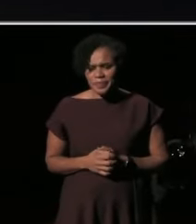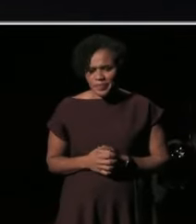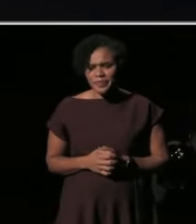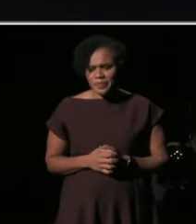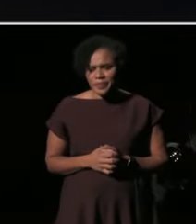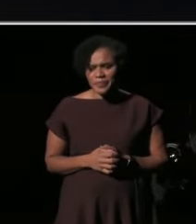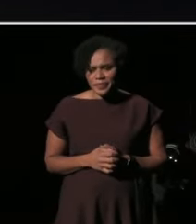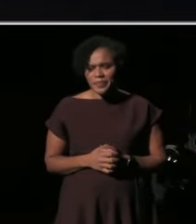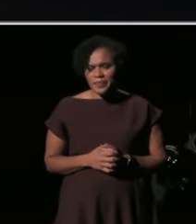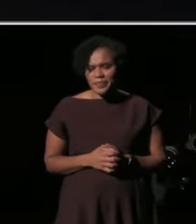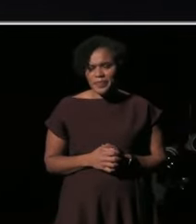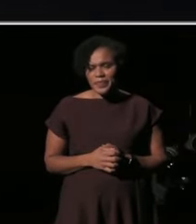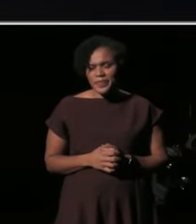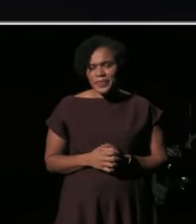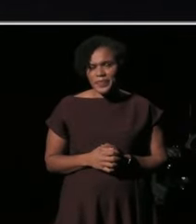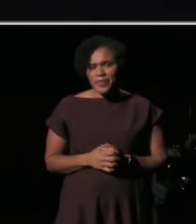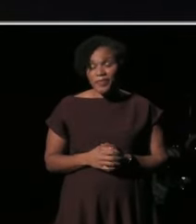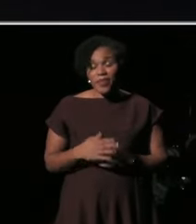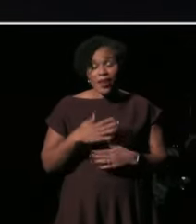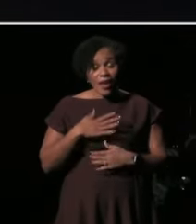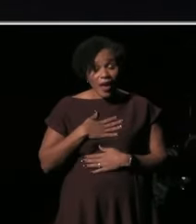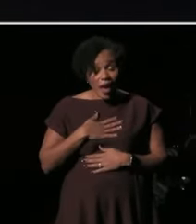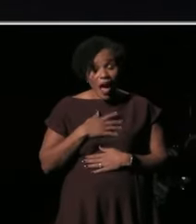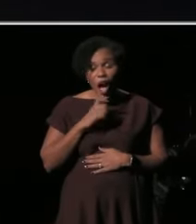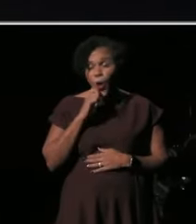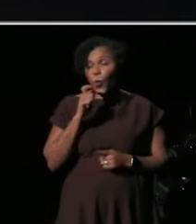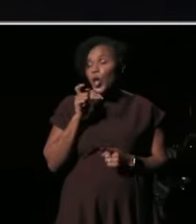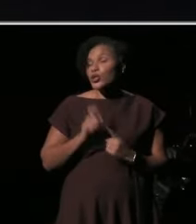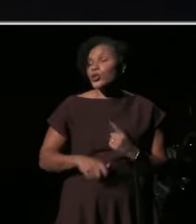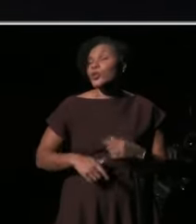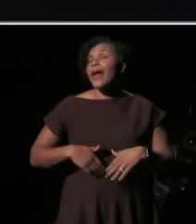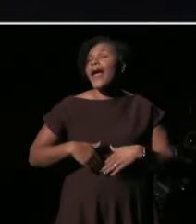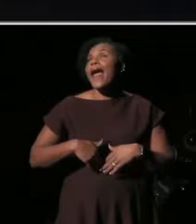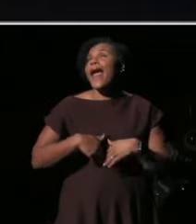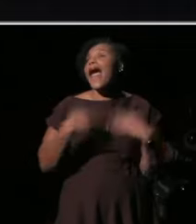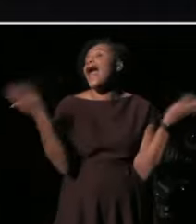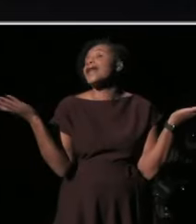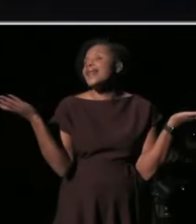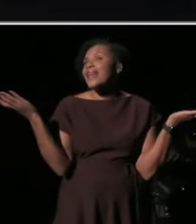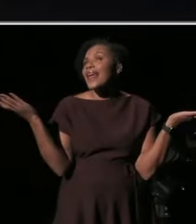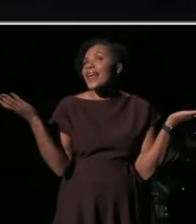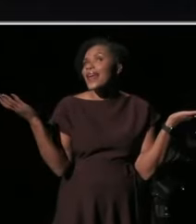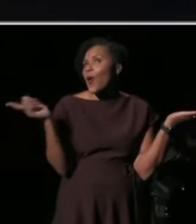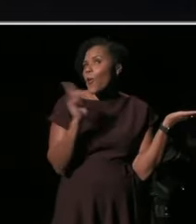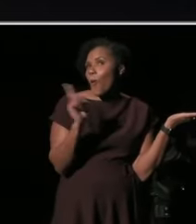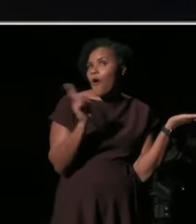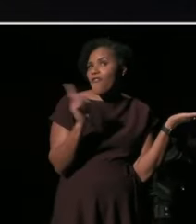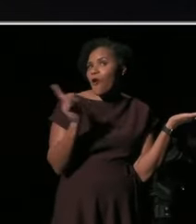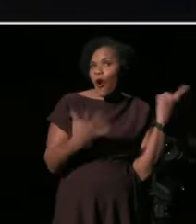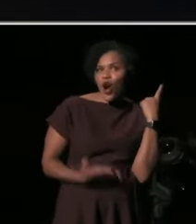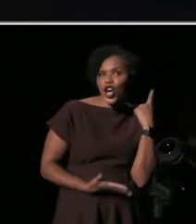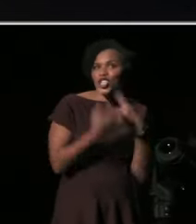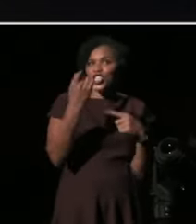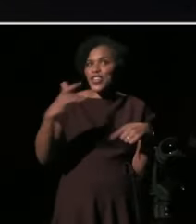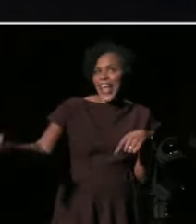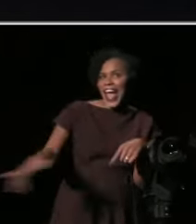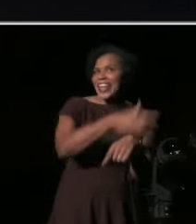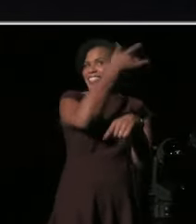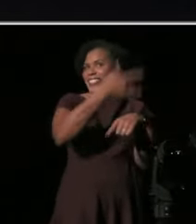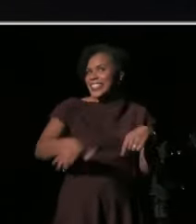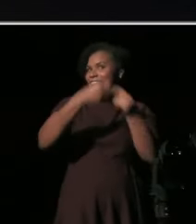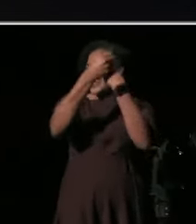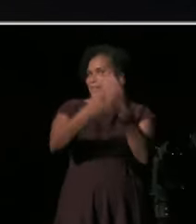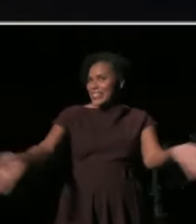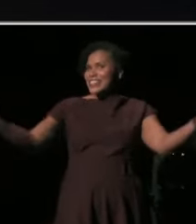I would literally do anything in the name of